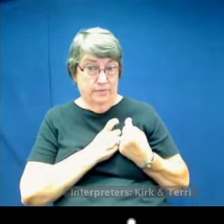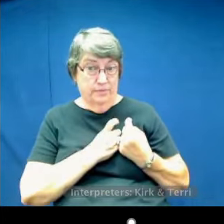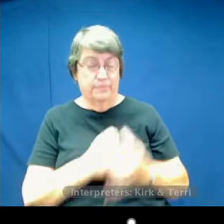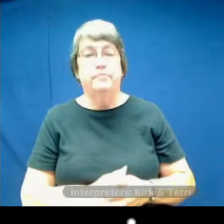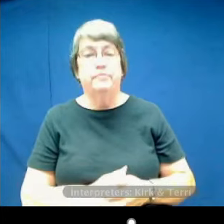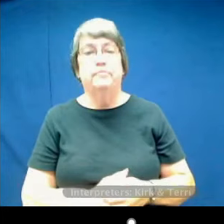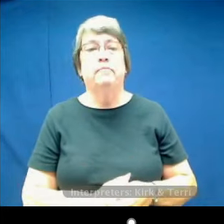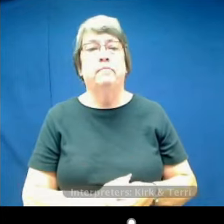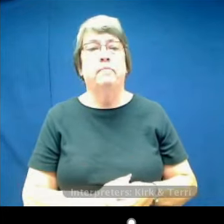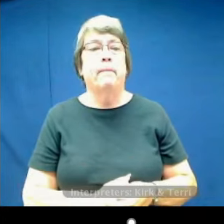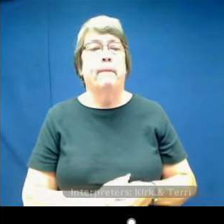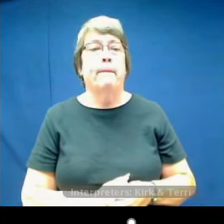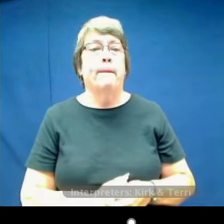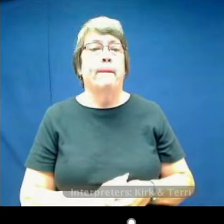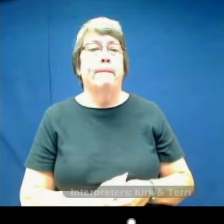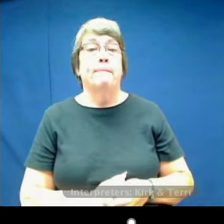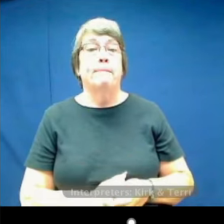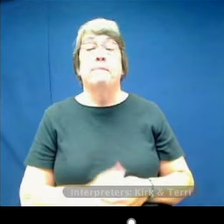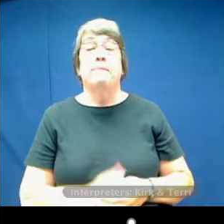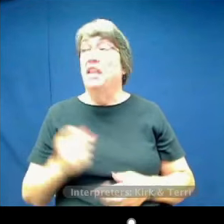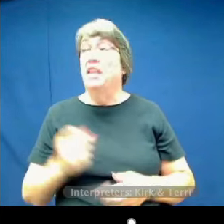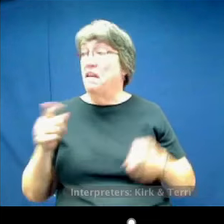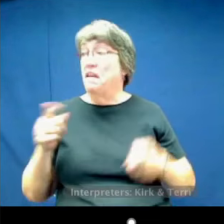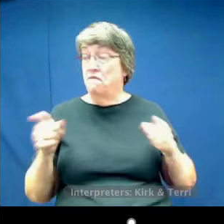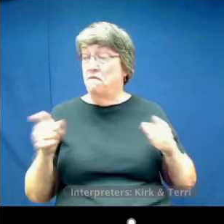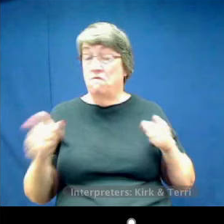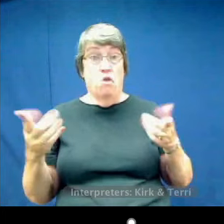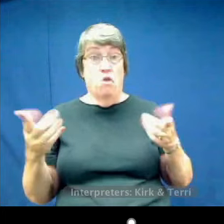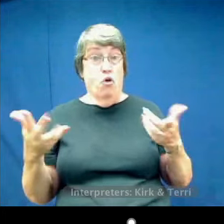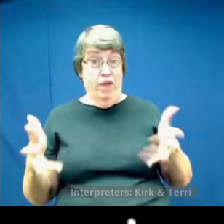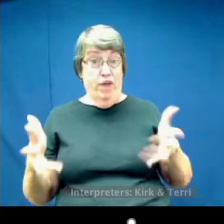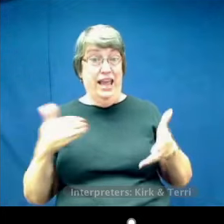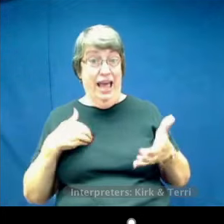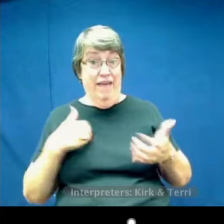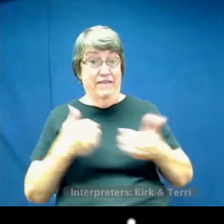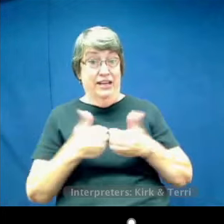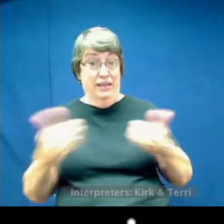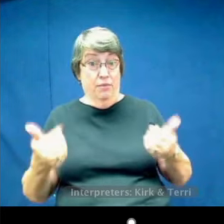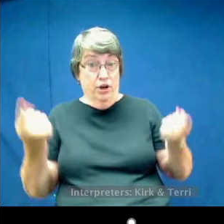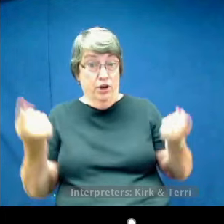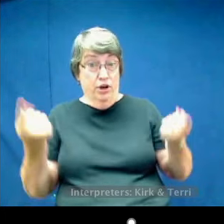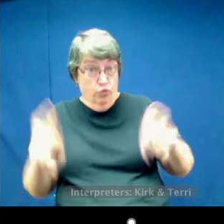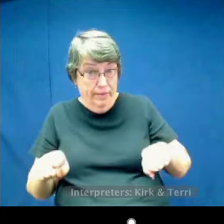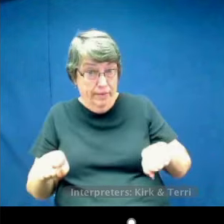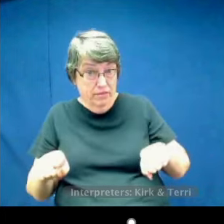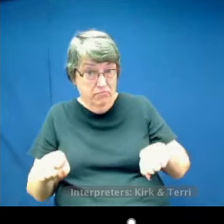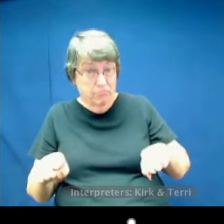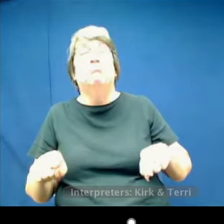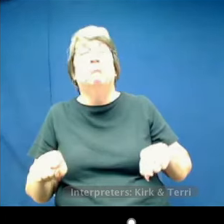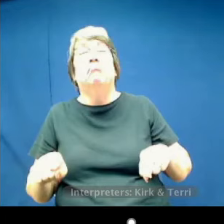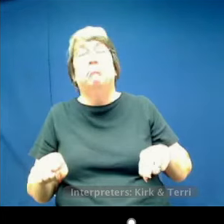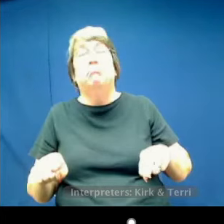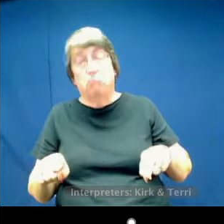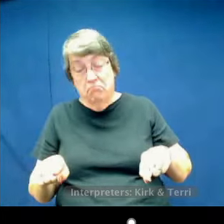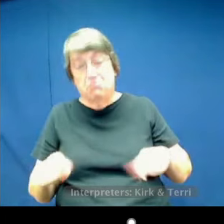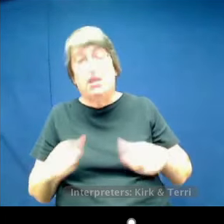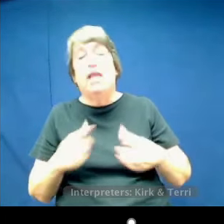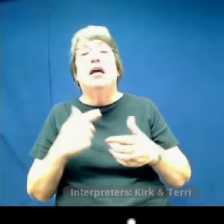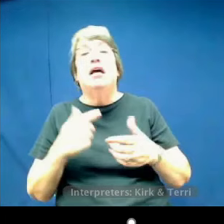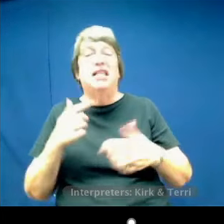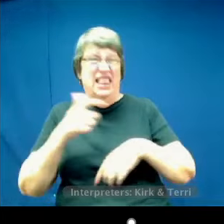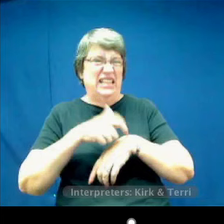If the parties do have a separation agreement in place, it's much more likely that the amount of time